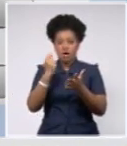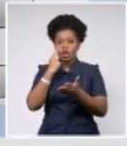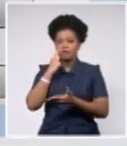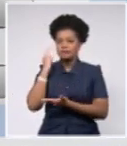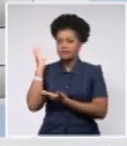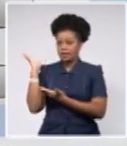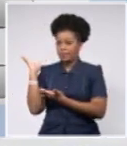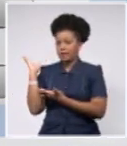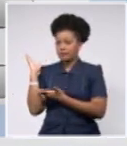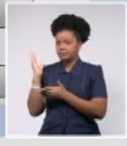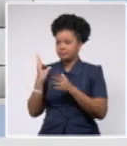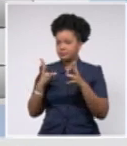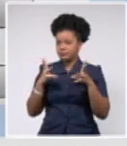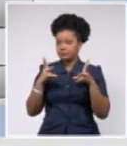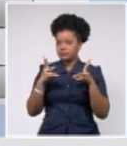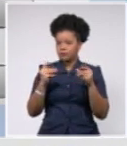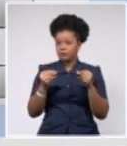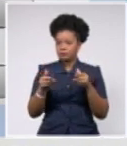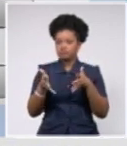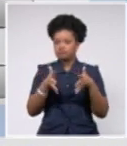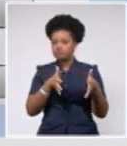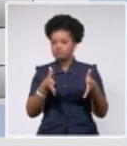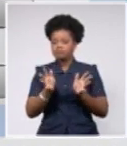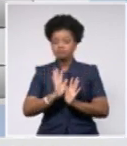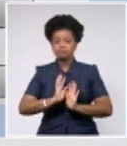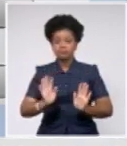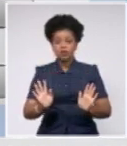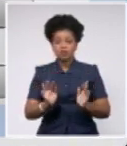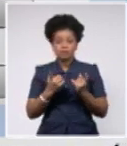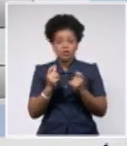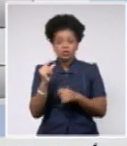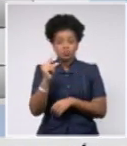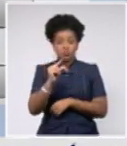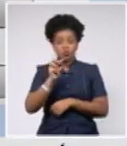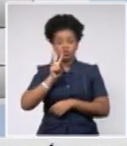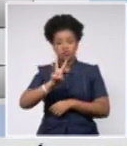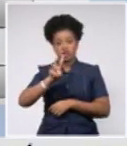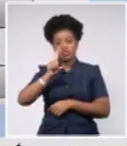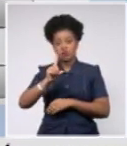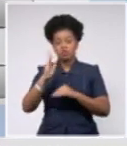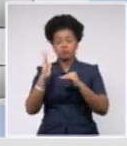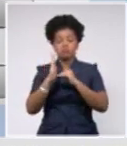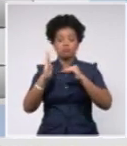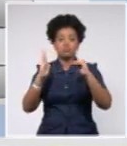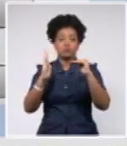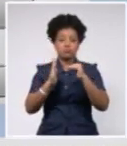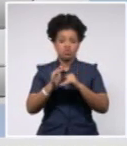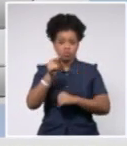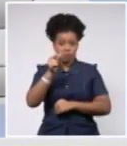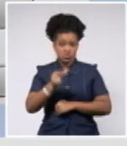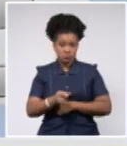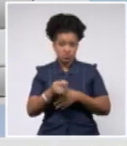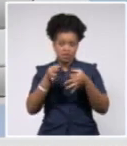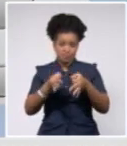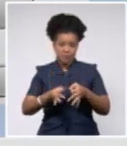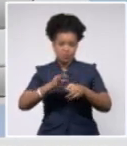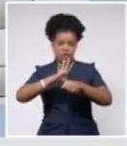present in the same 185 countries. Yesterday,